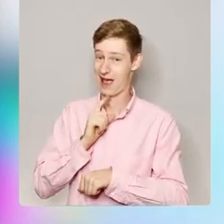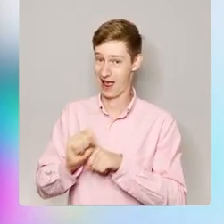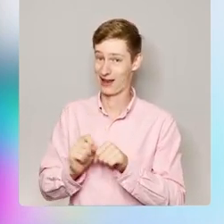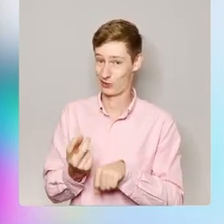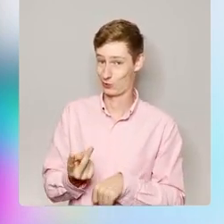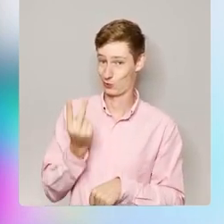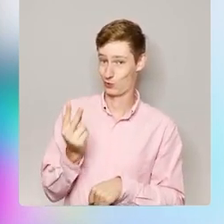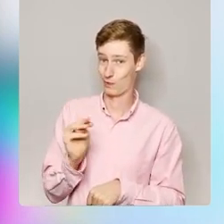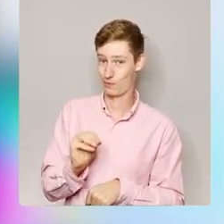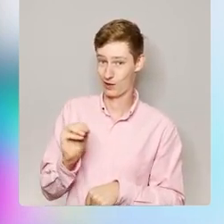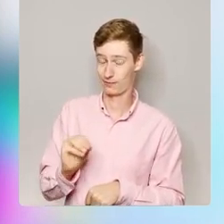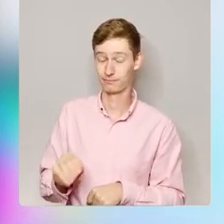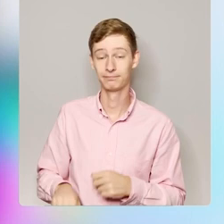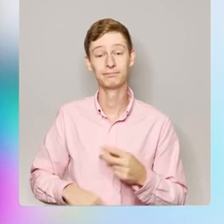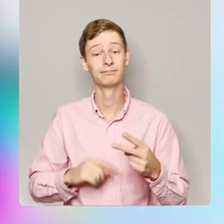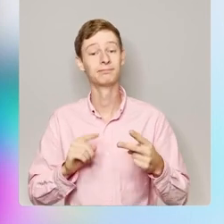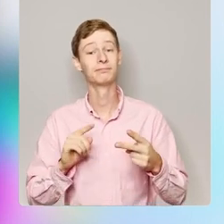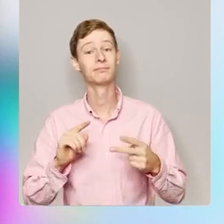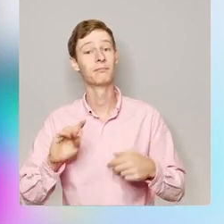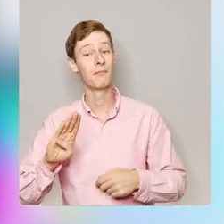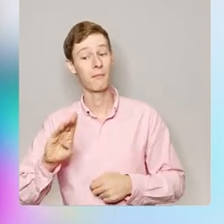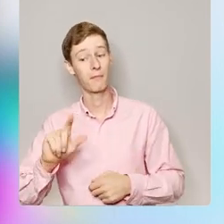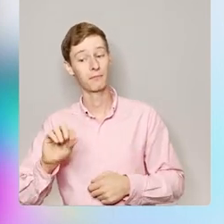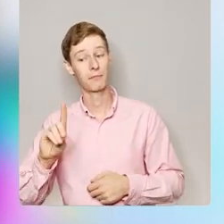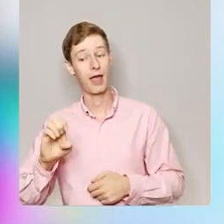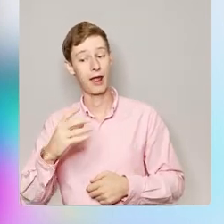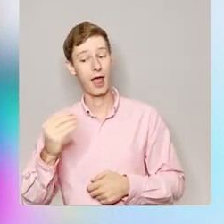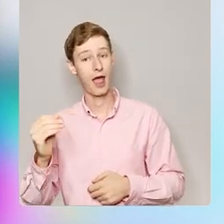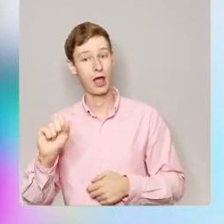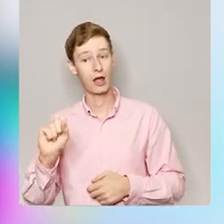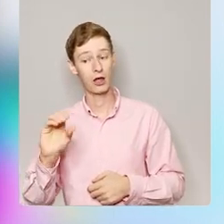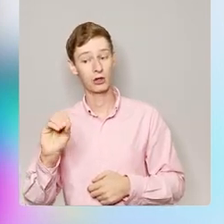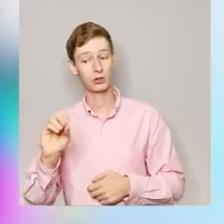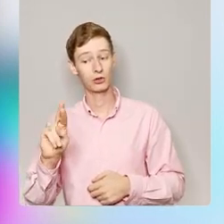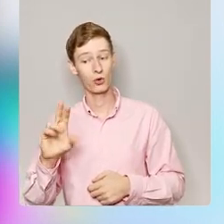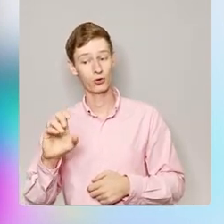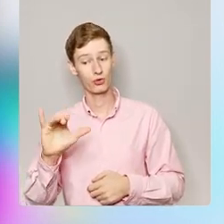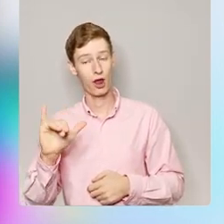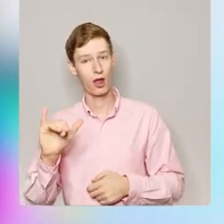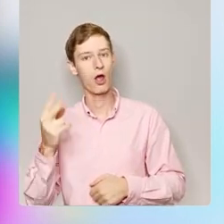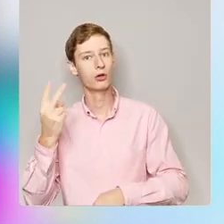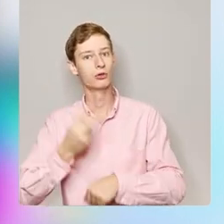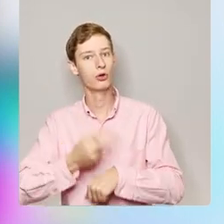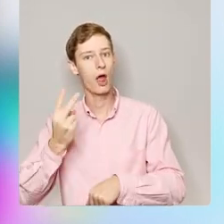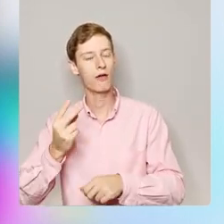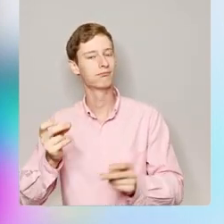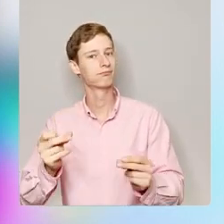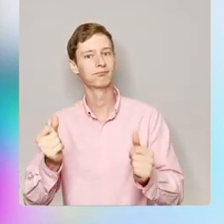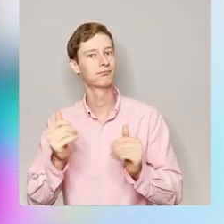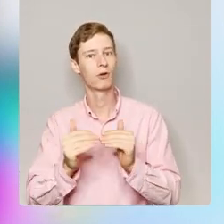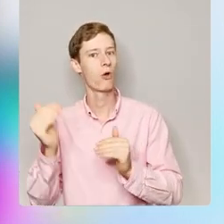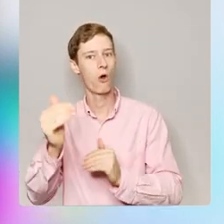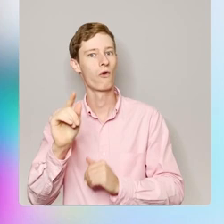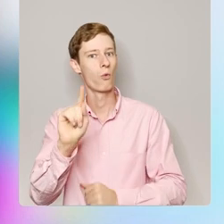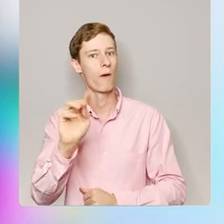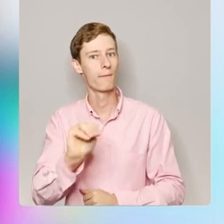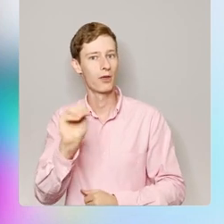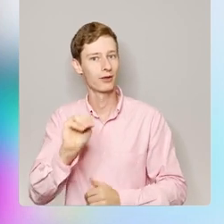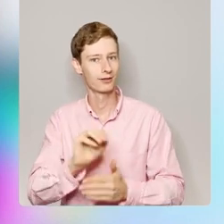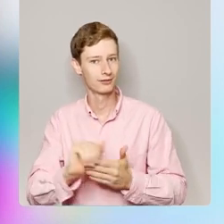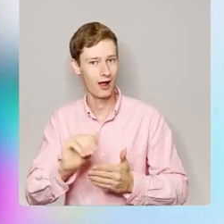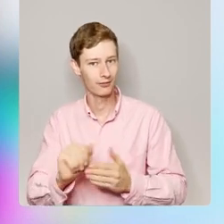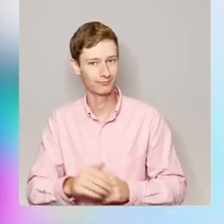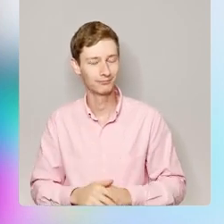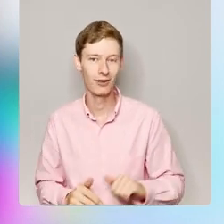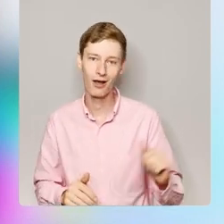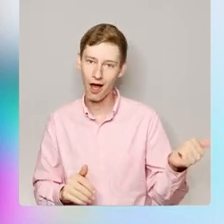sales. But like Blade and Sorcery hit a $1 million milestone in 2 days since its launch.